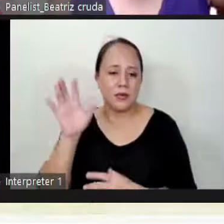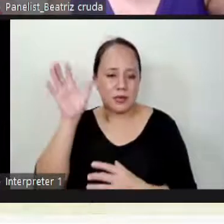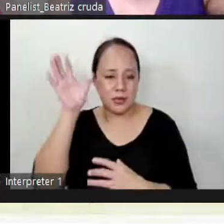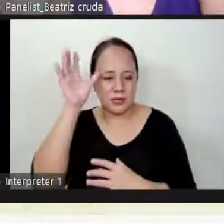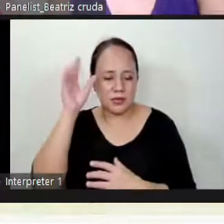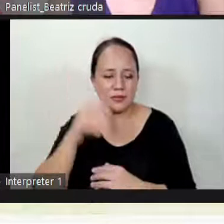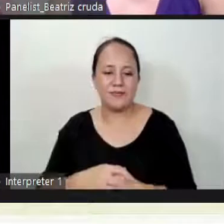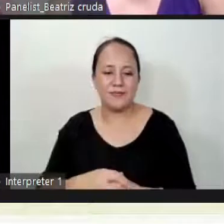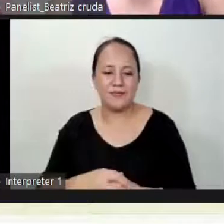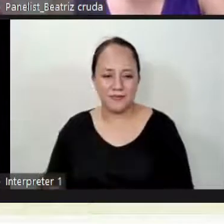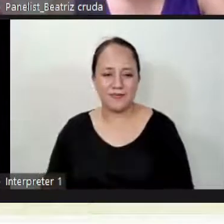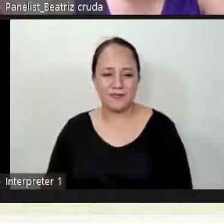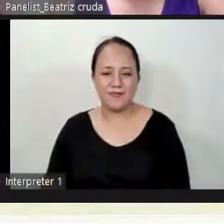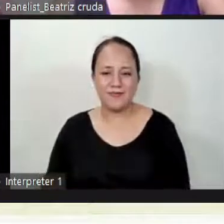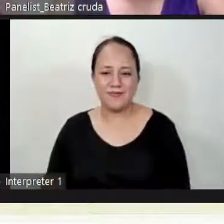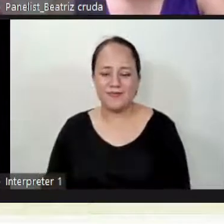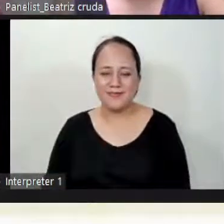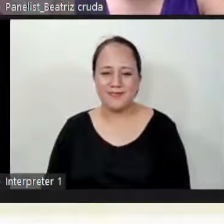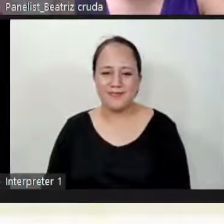with that,